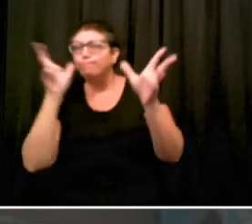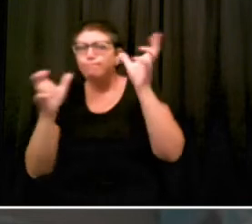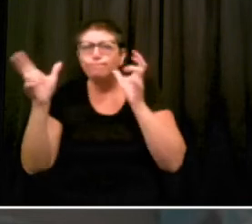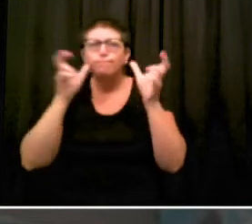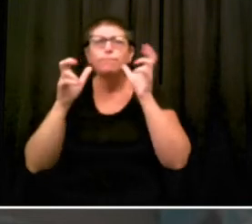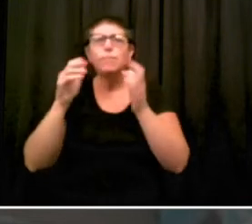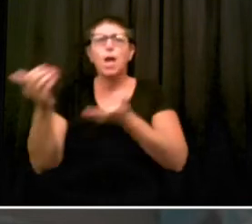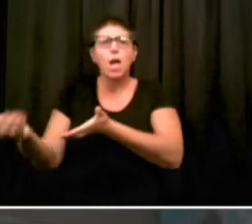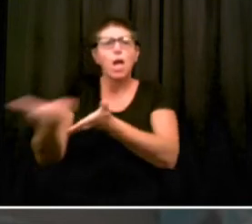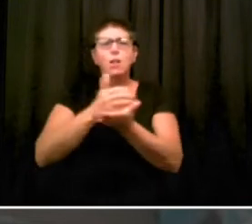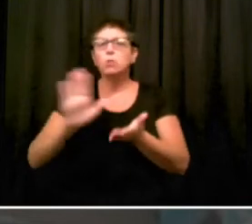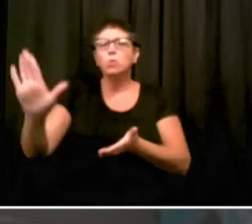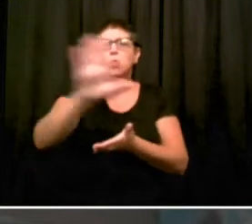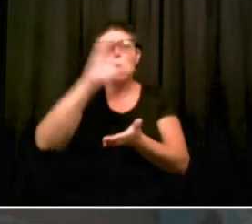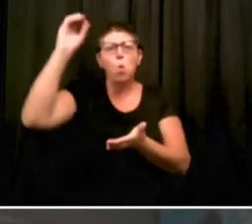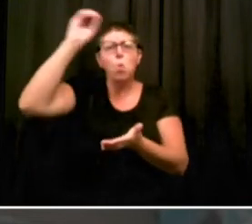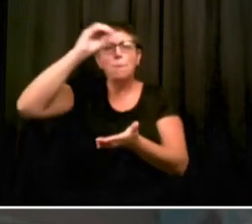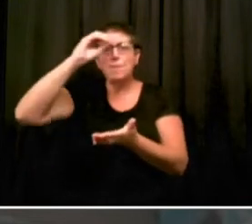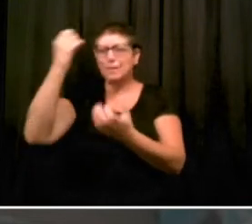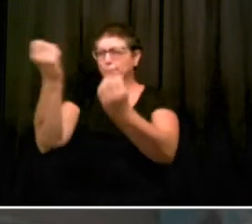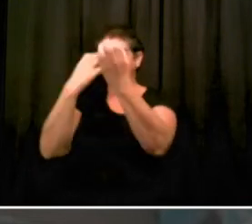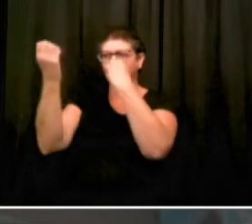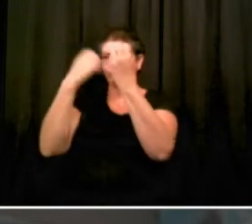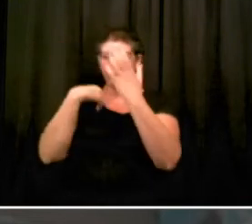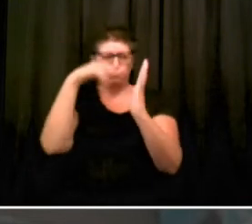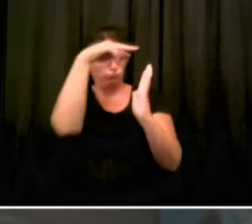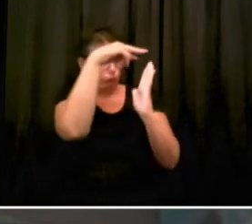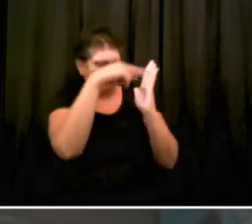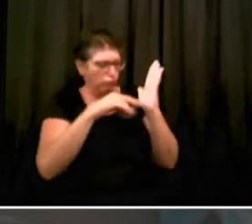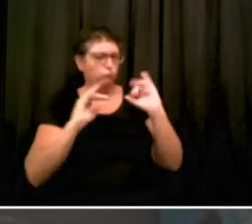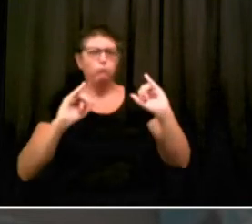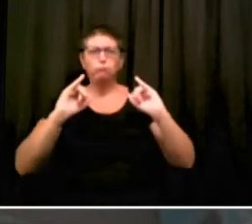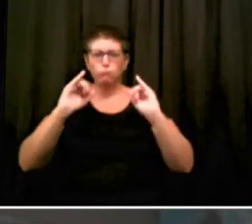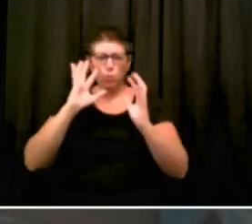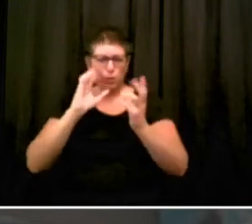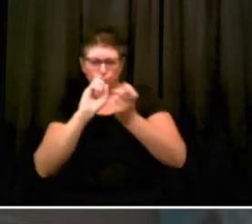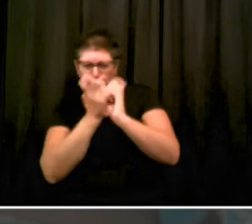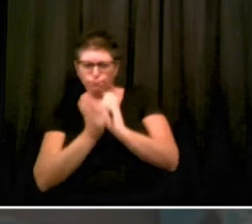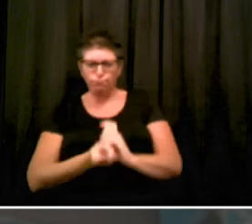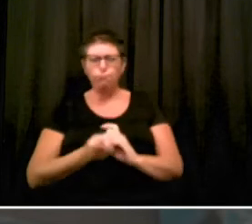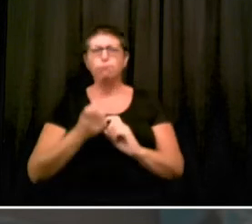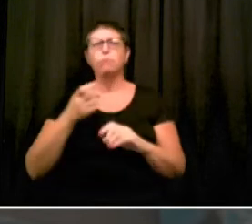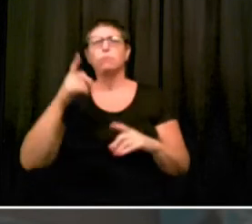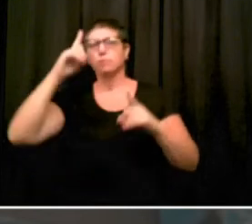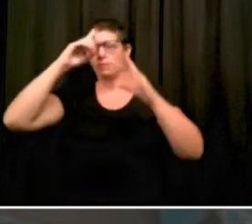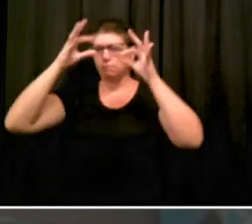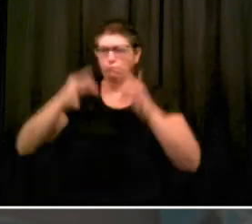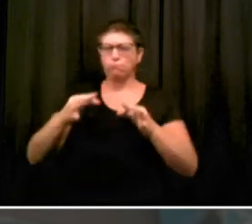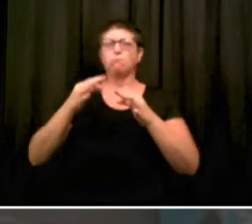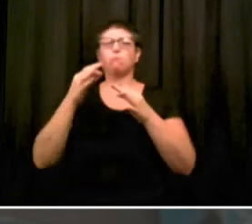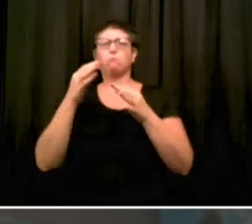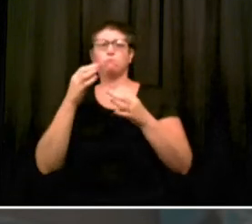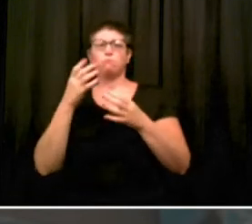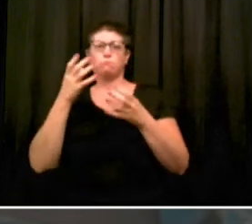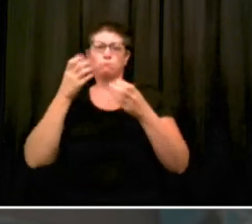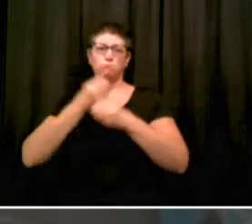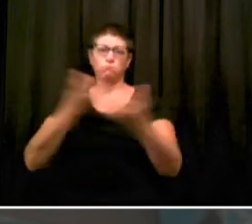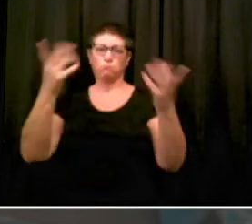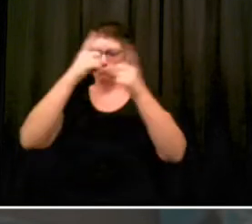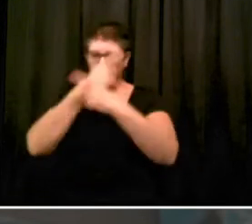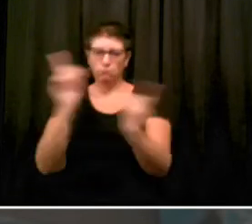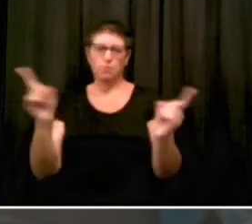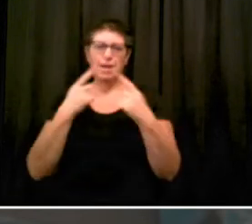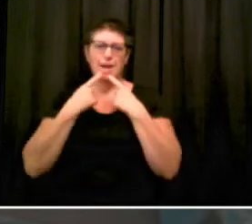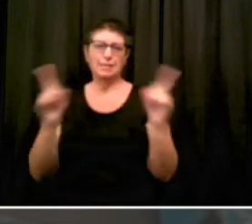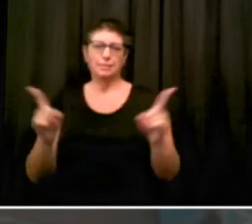NYPD every day does an extraordinary job protecting the people in New York City. The NYPD has also shown its ability to change and